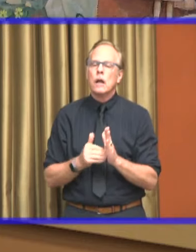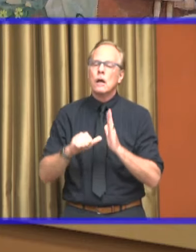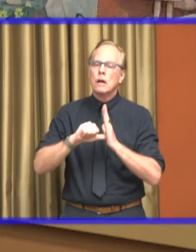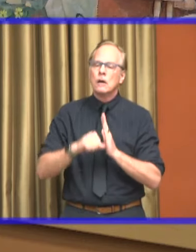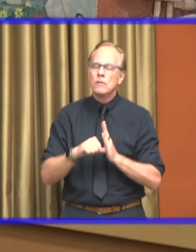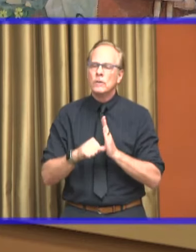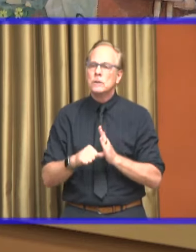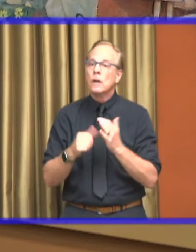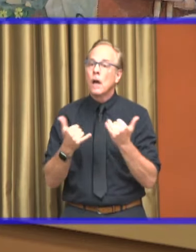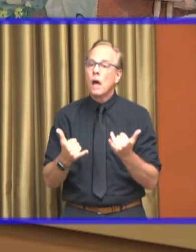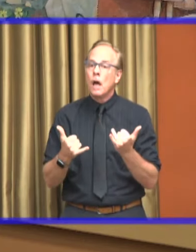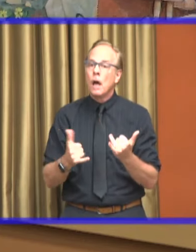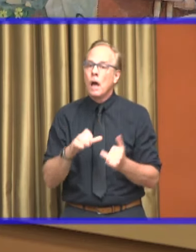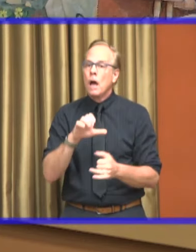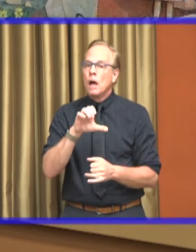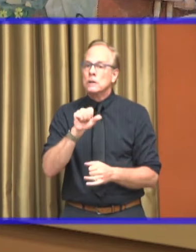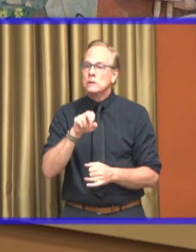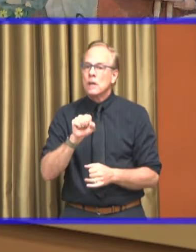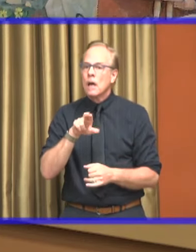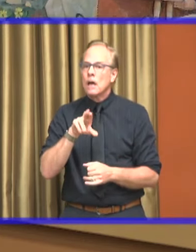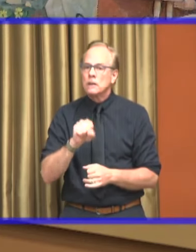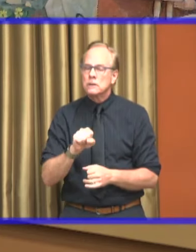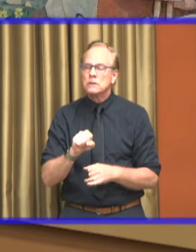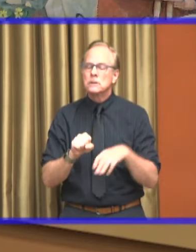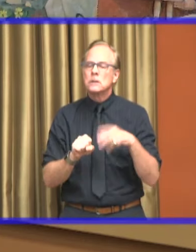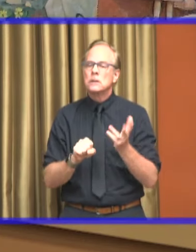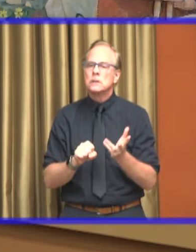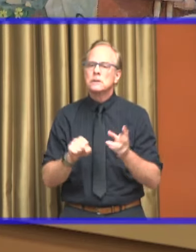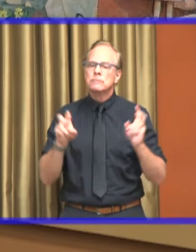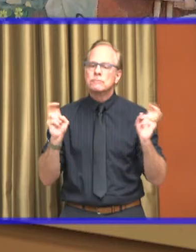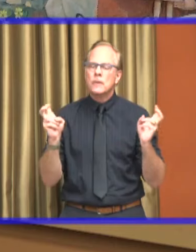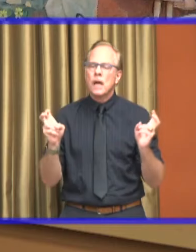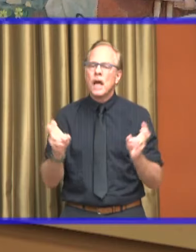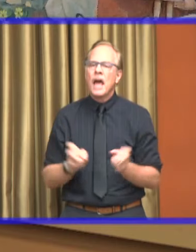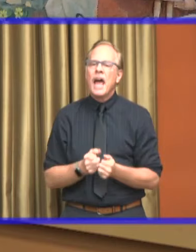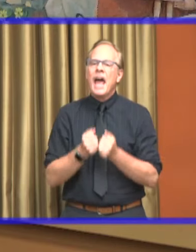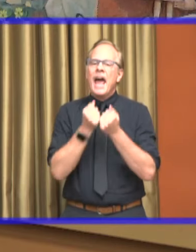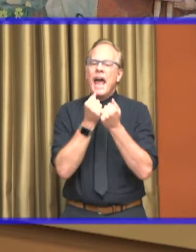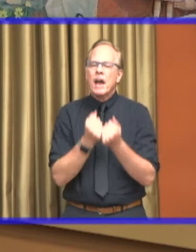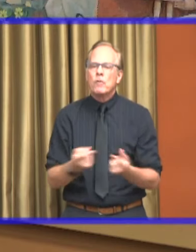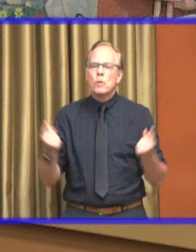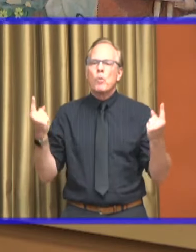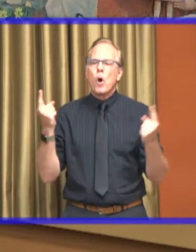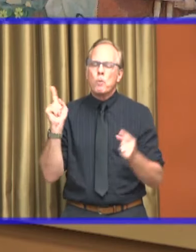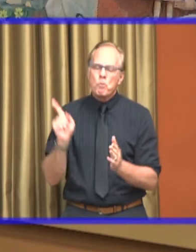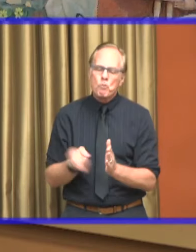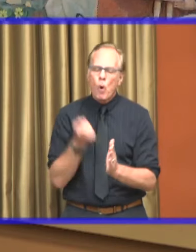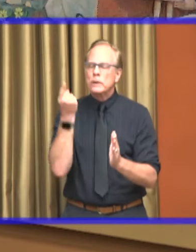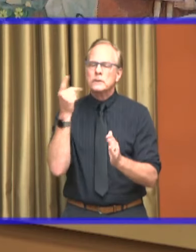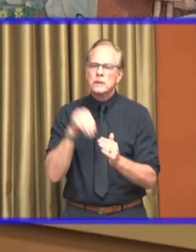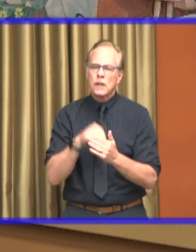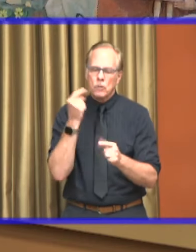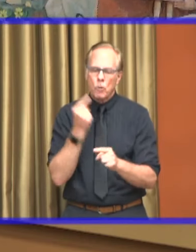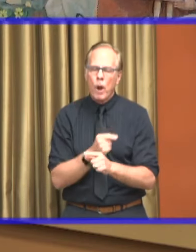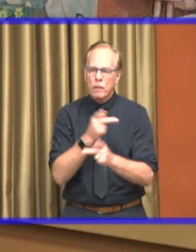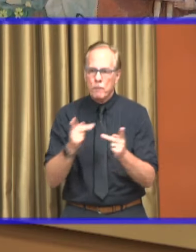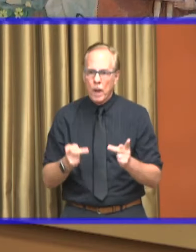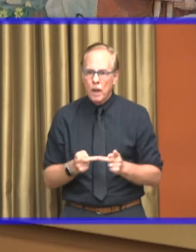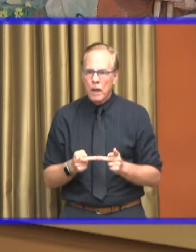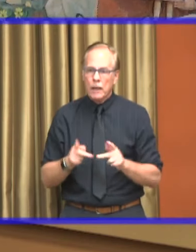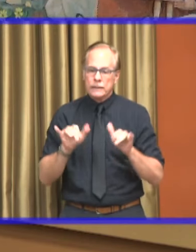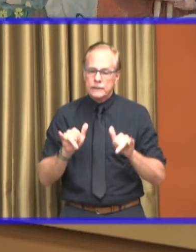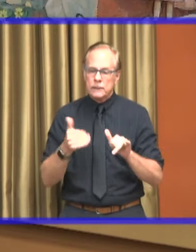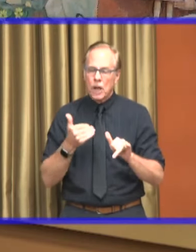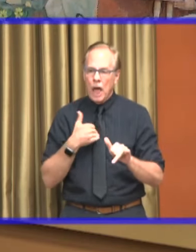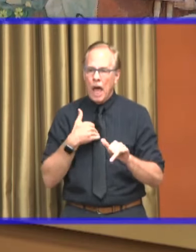that the census's tagline, counting everyone once, only once, and in the right place, continues to stand. We still have the banner up